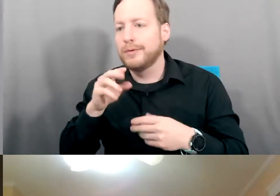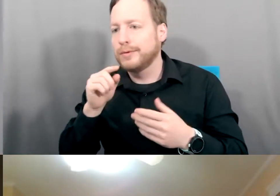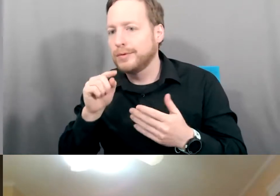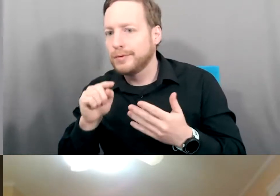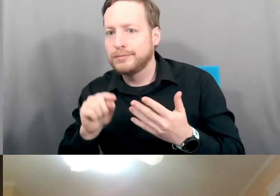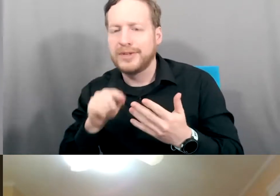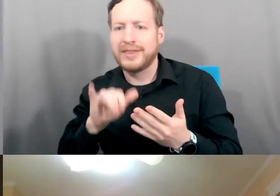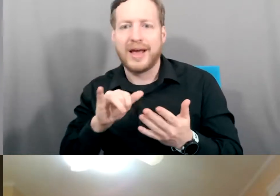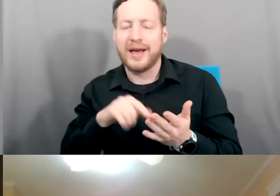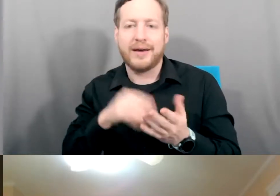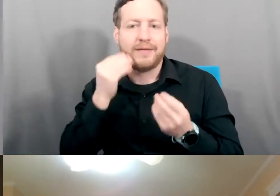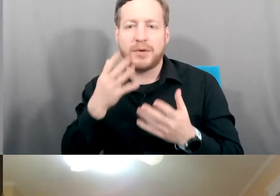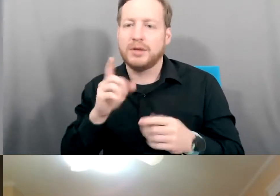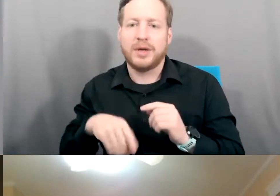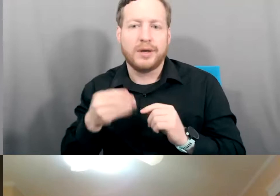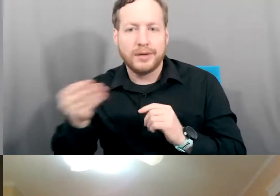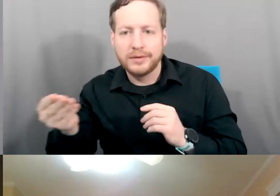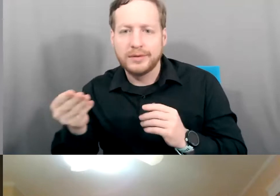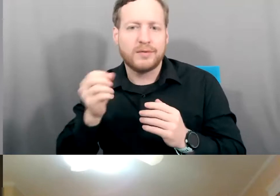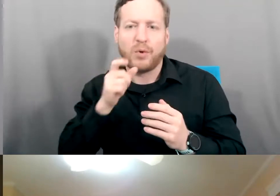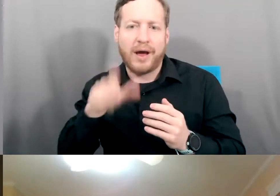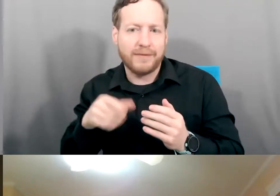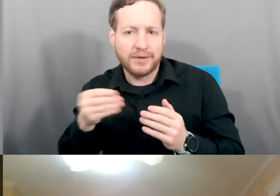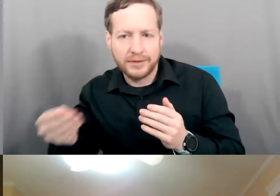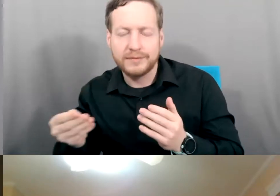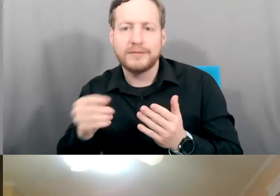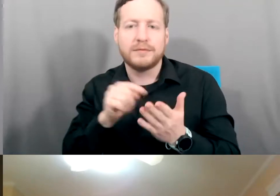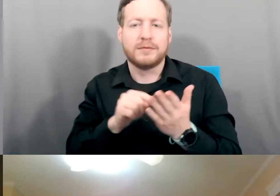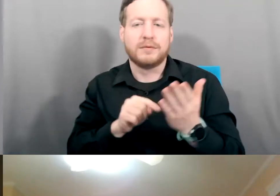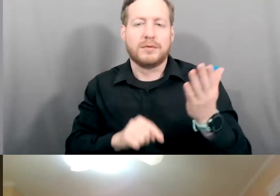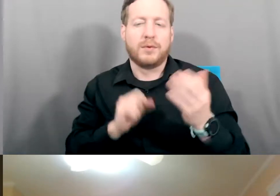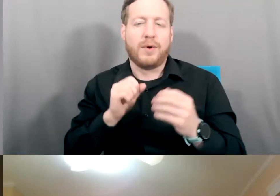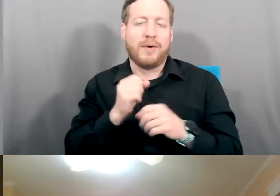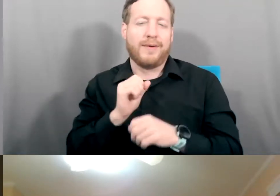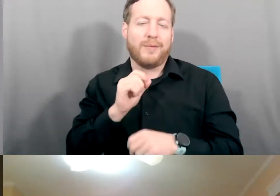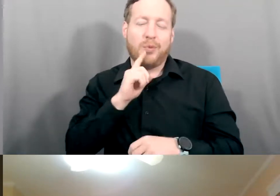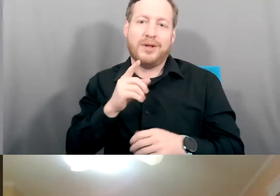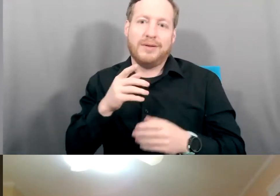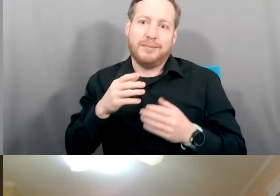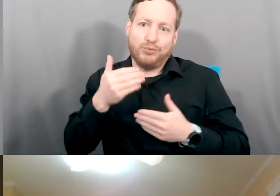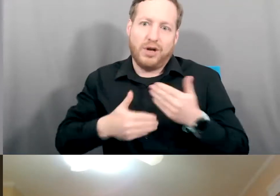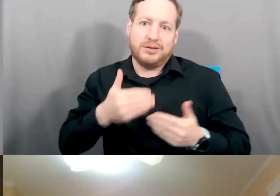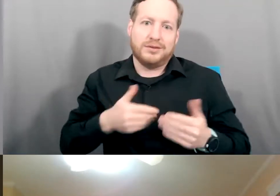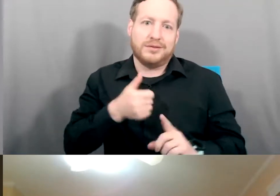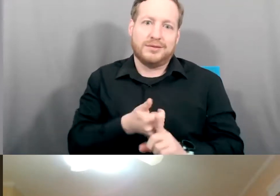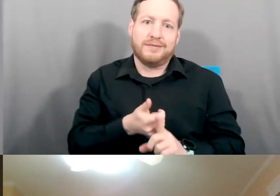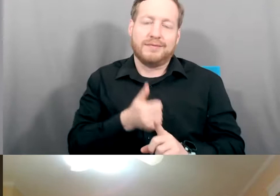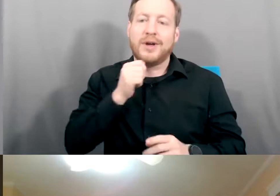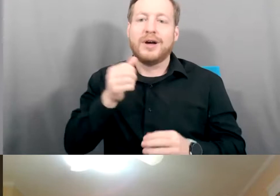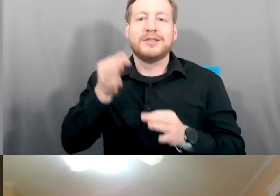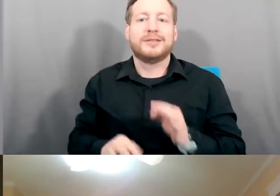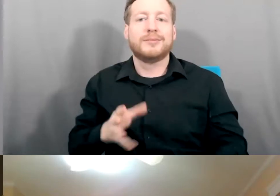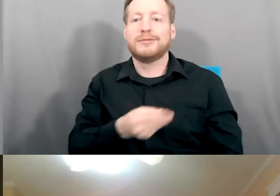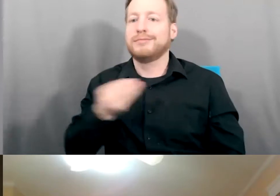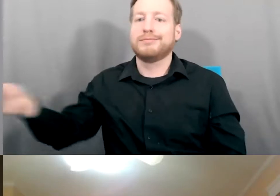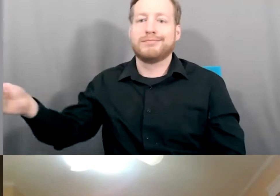redacted. You don't need to share that information. There's parts that you would, remove from review. So